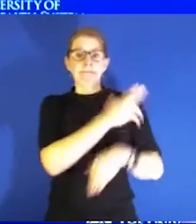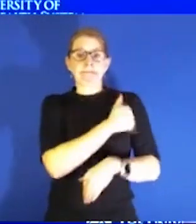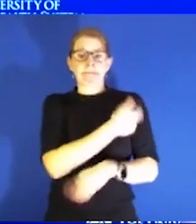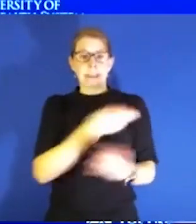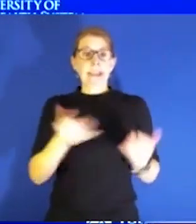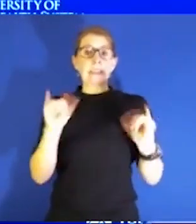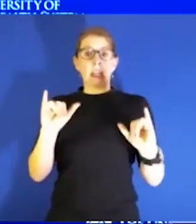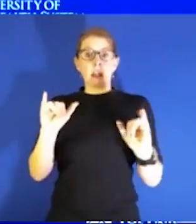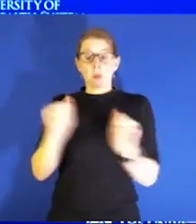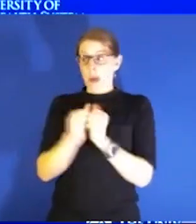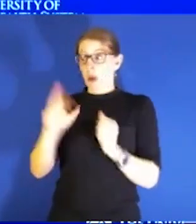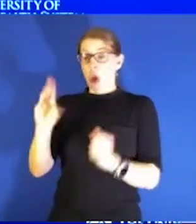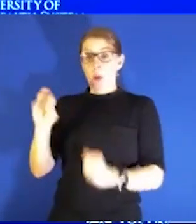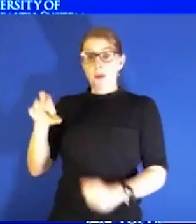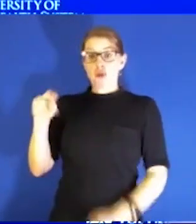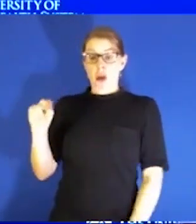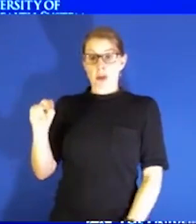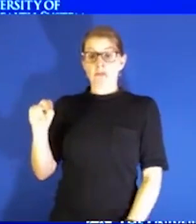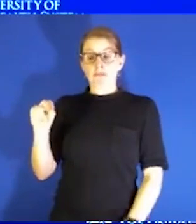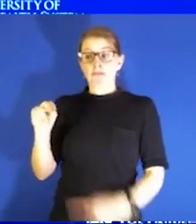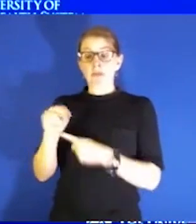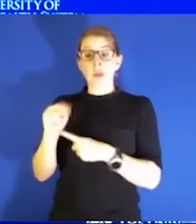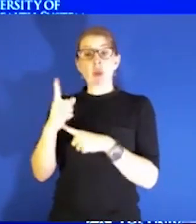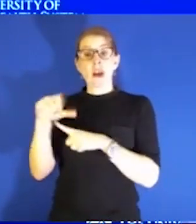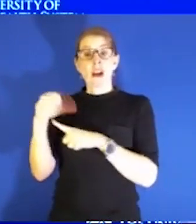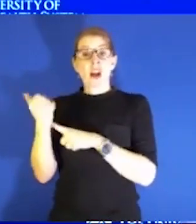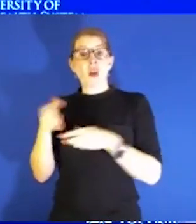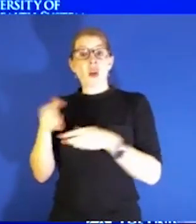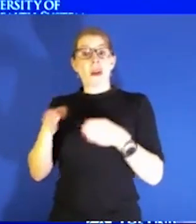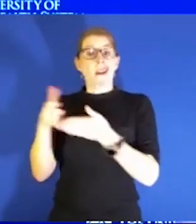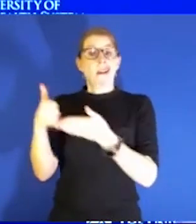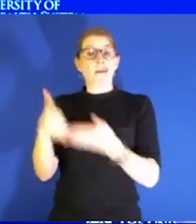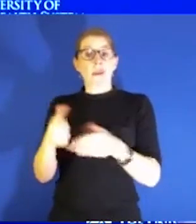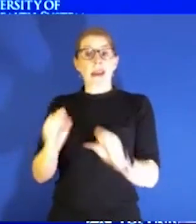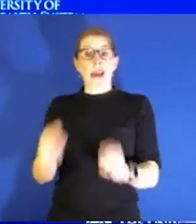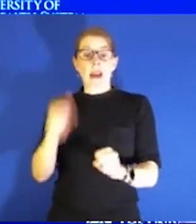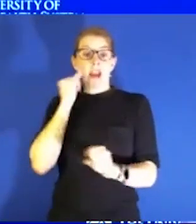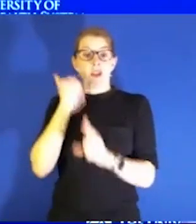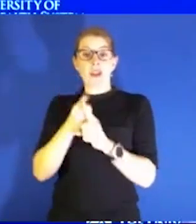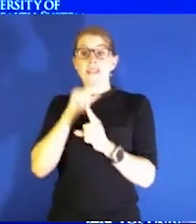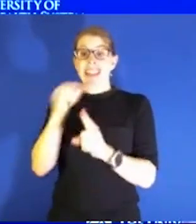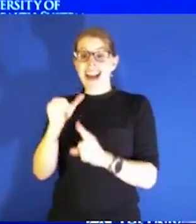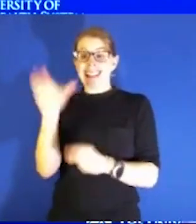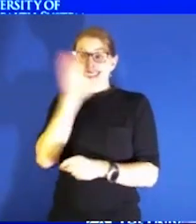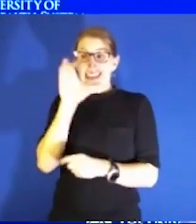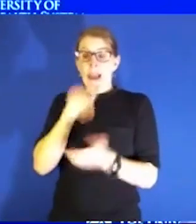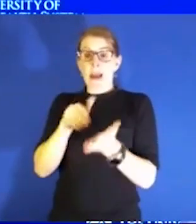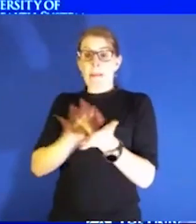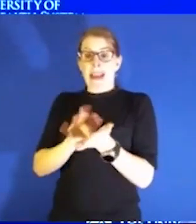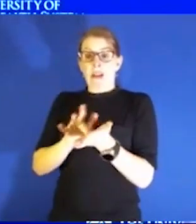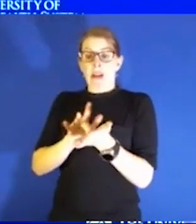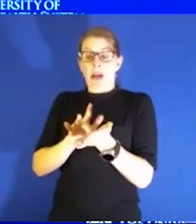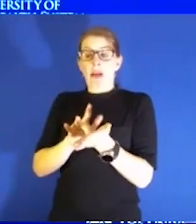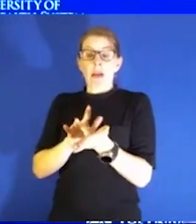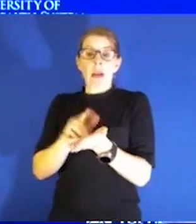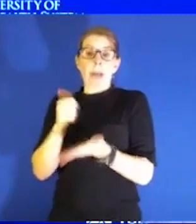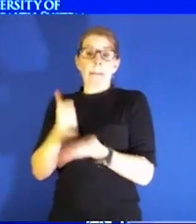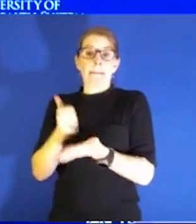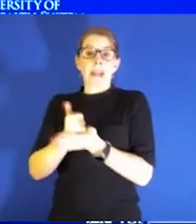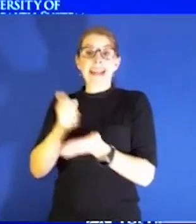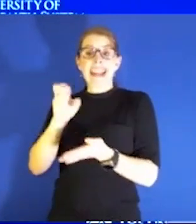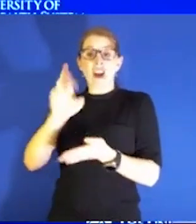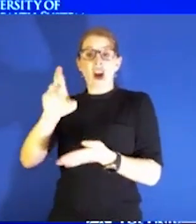Omicron. And so that is one other way that you can help. If you are not seeking medical attention in the emergency department or in a hospital